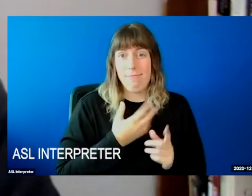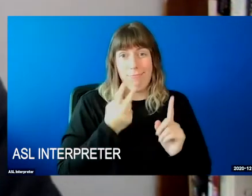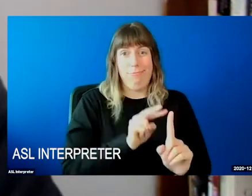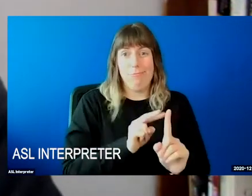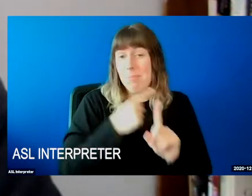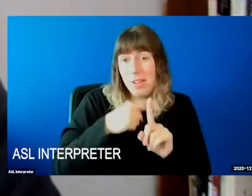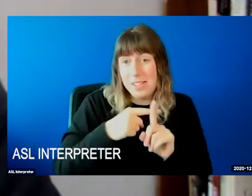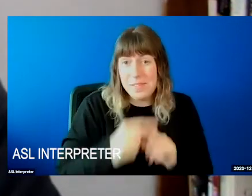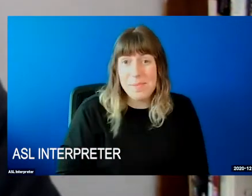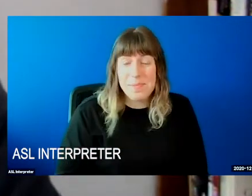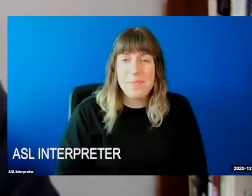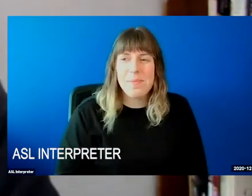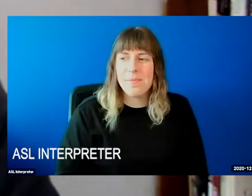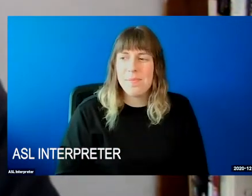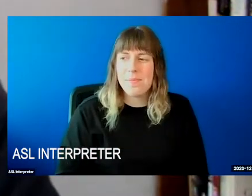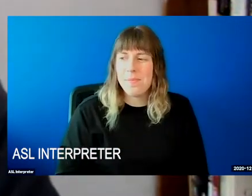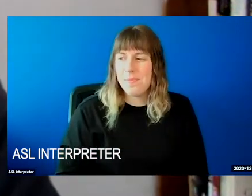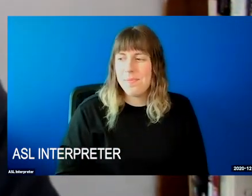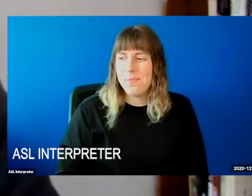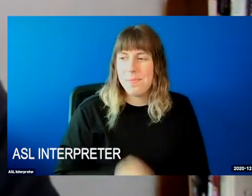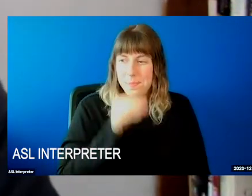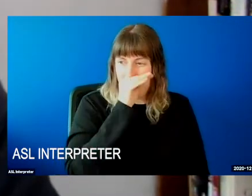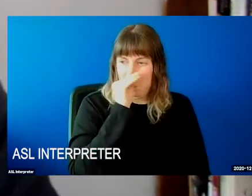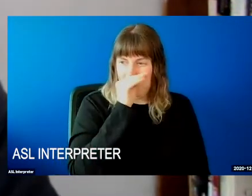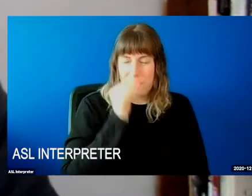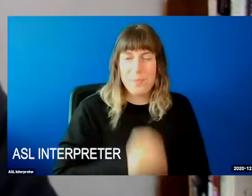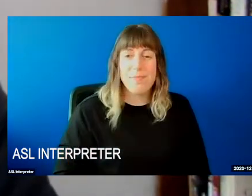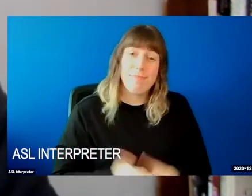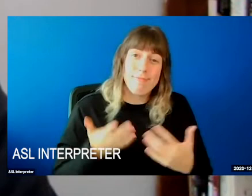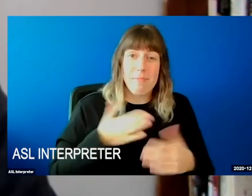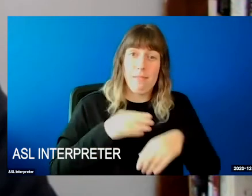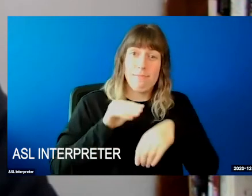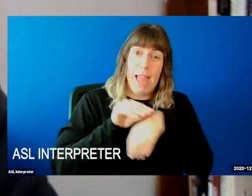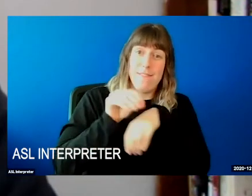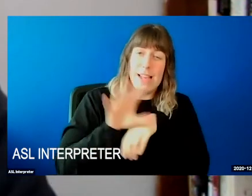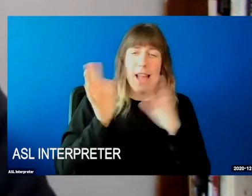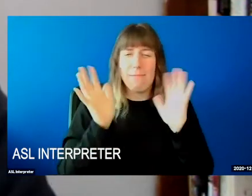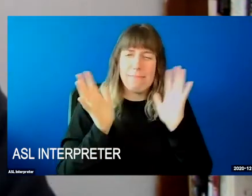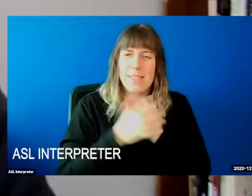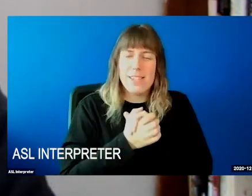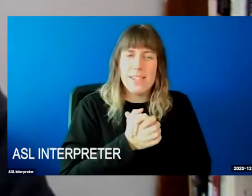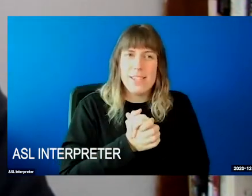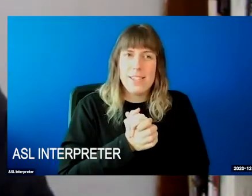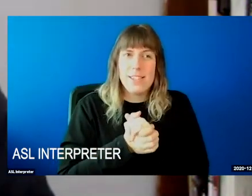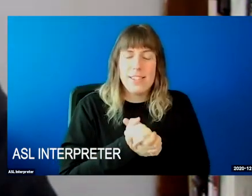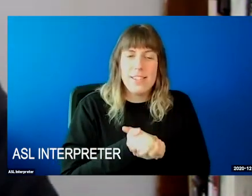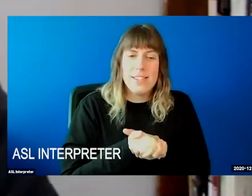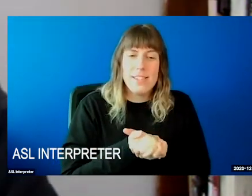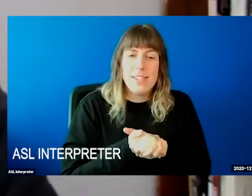So I guess the I don't know if it's advice, but what I'm trying to say gently